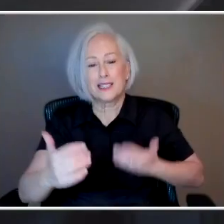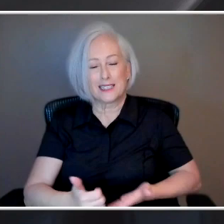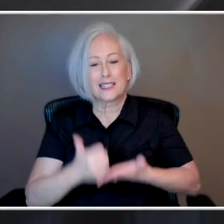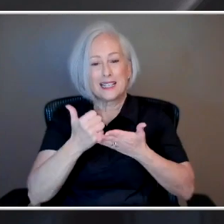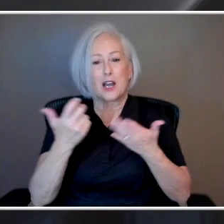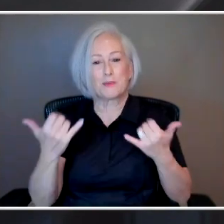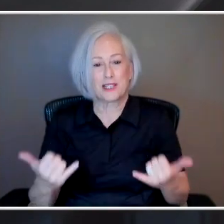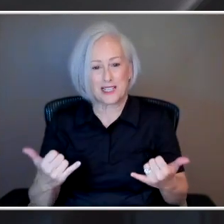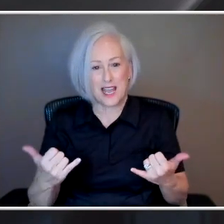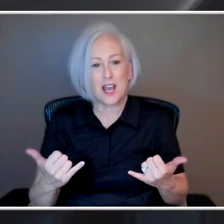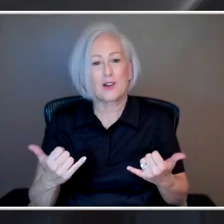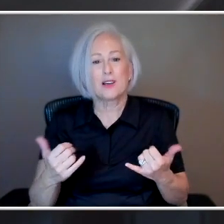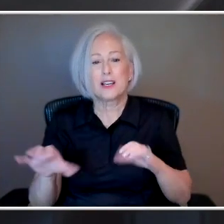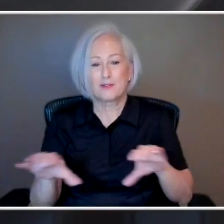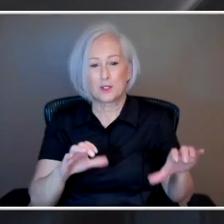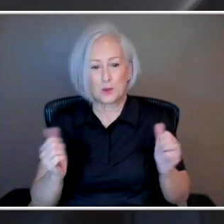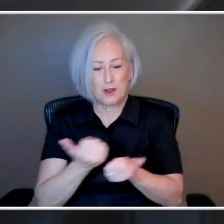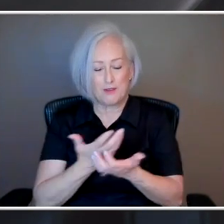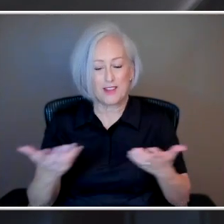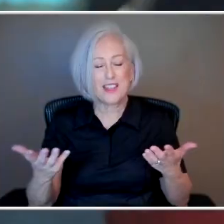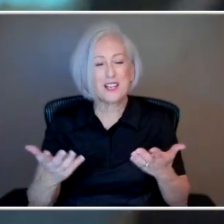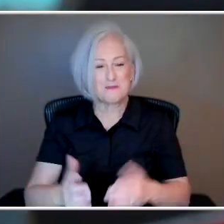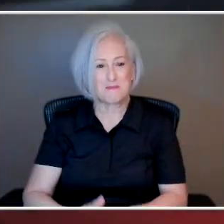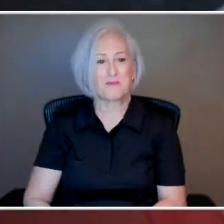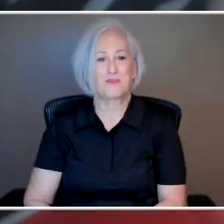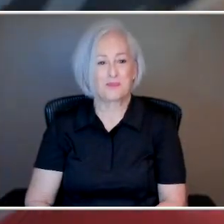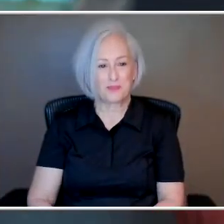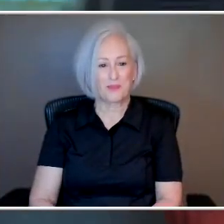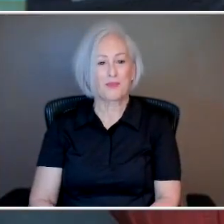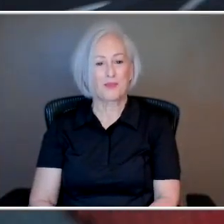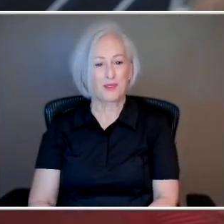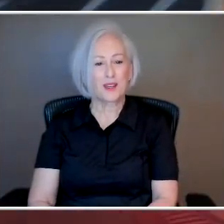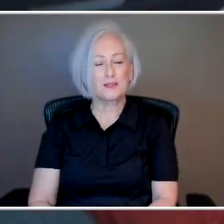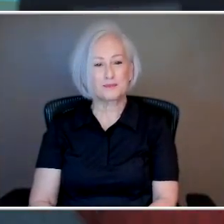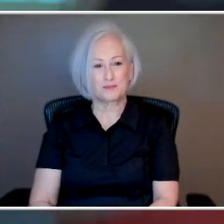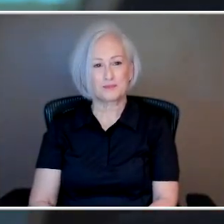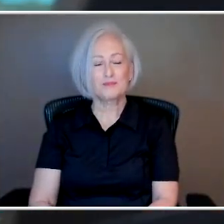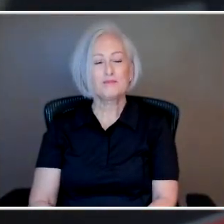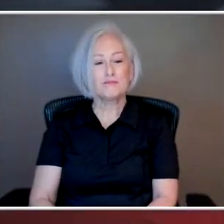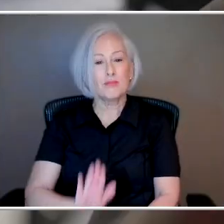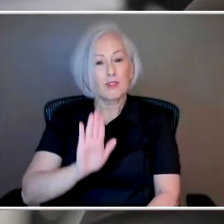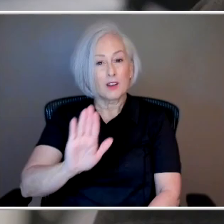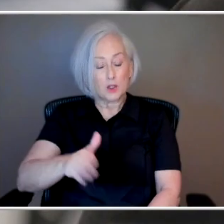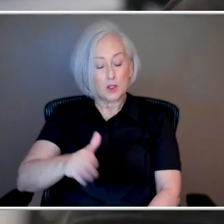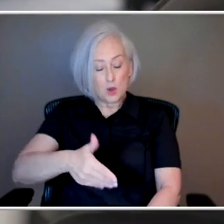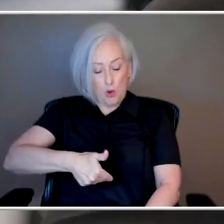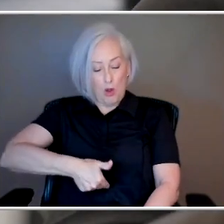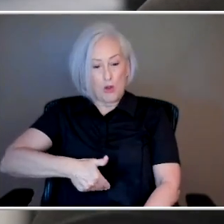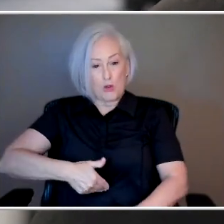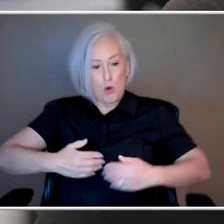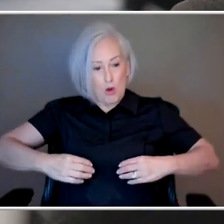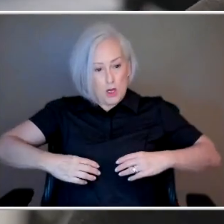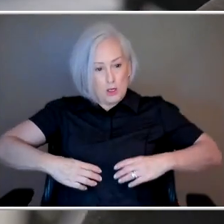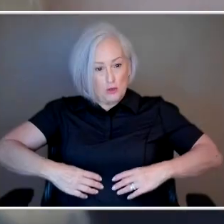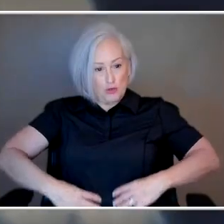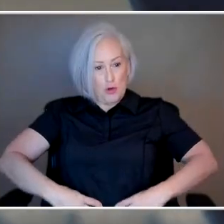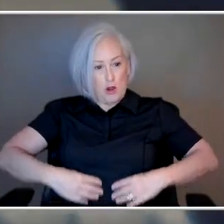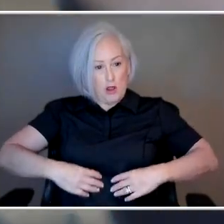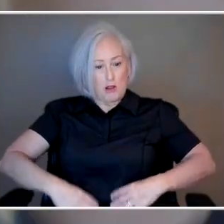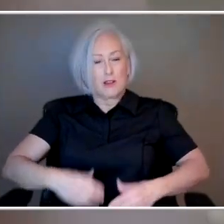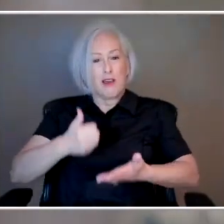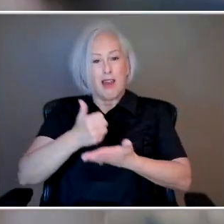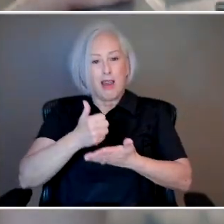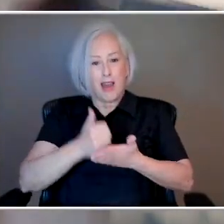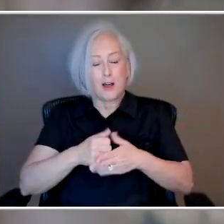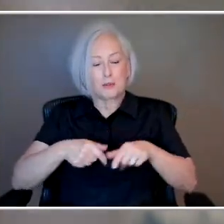intensity. Abs connect the entire body. Your core, your trunk, connects your legs to your upper body. That's